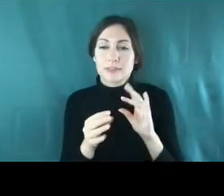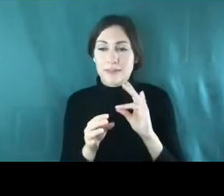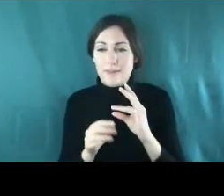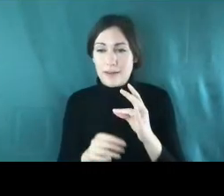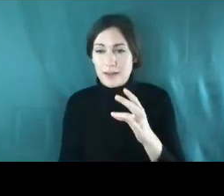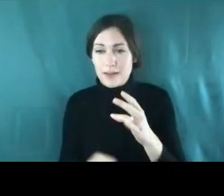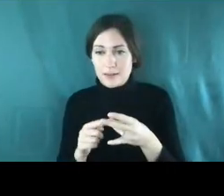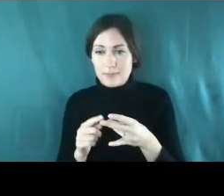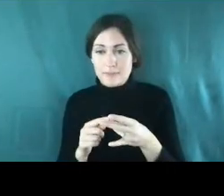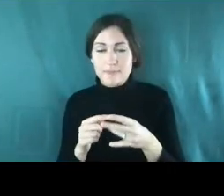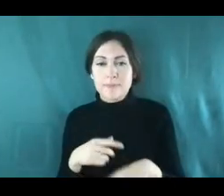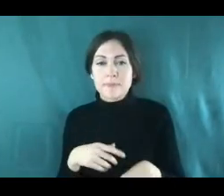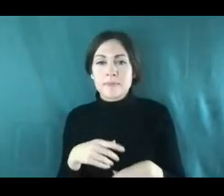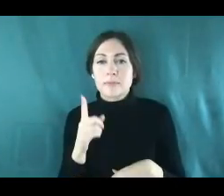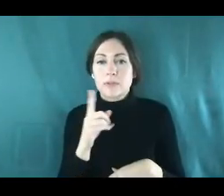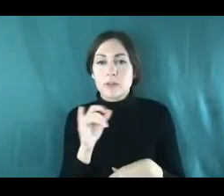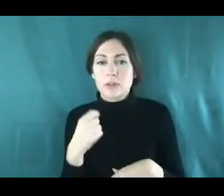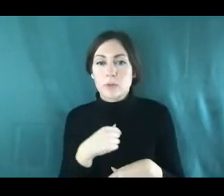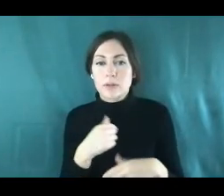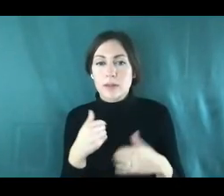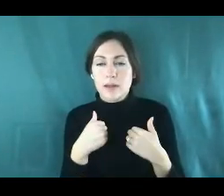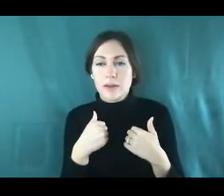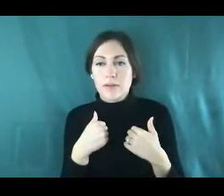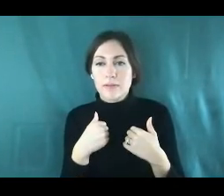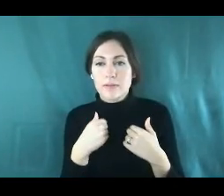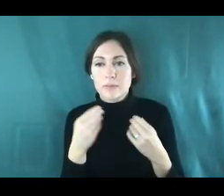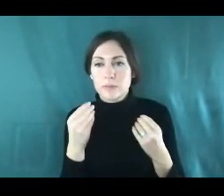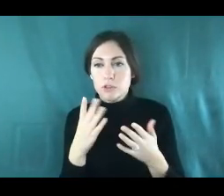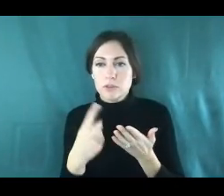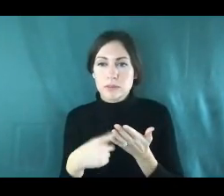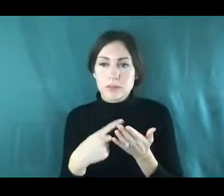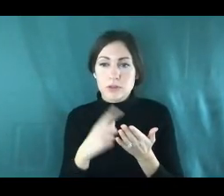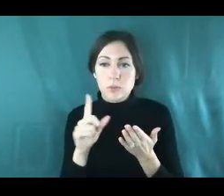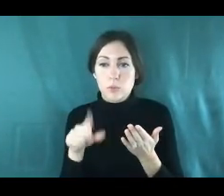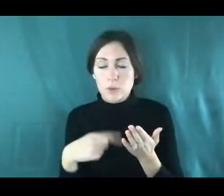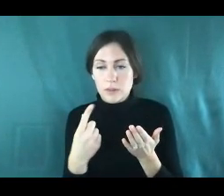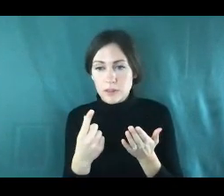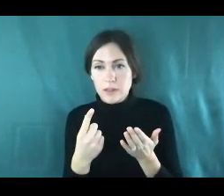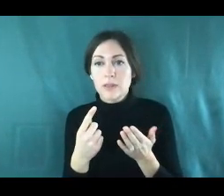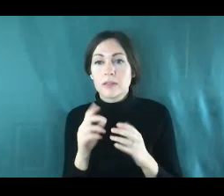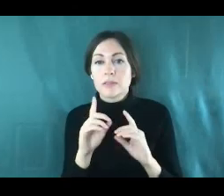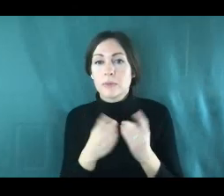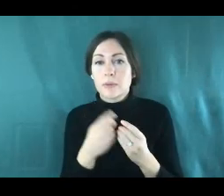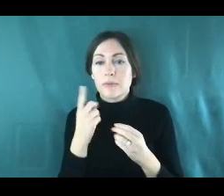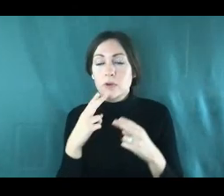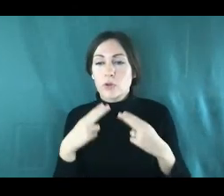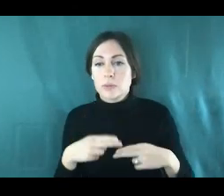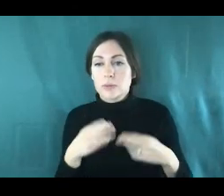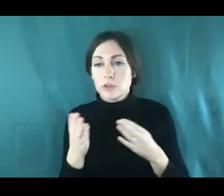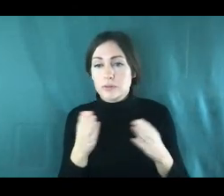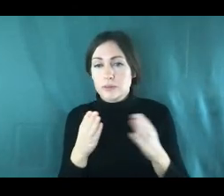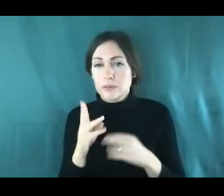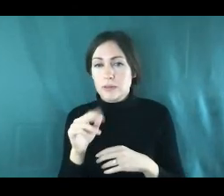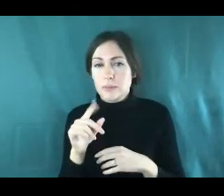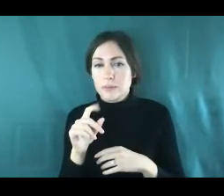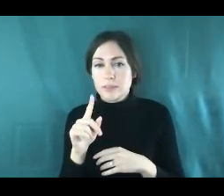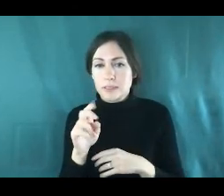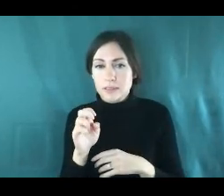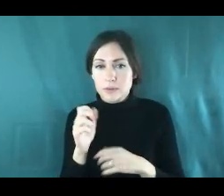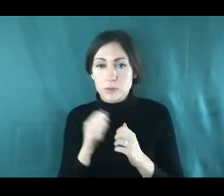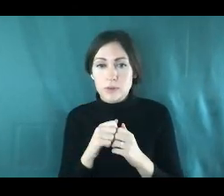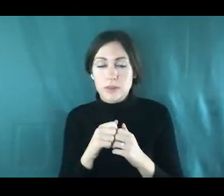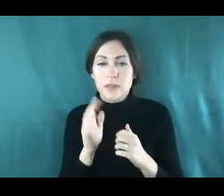said, it looks like we have, for information and discussion only, our Department of Human Services update with our